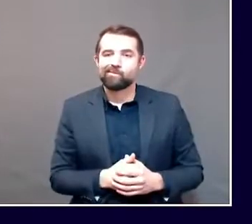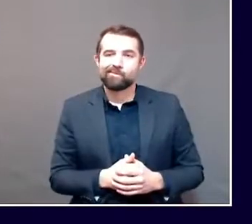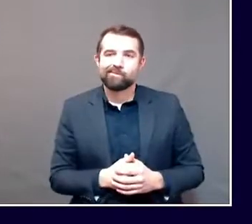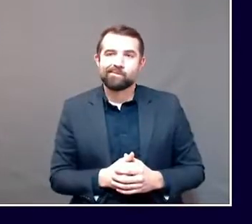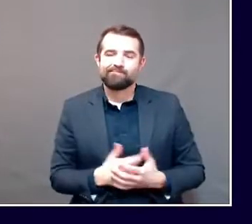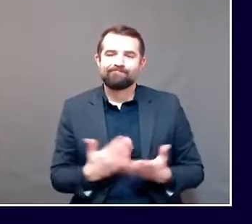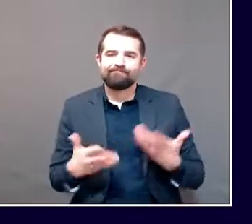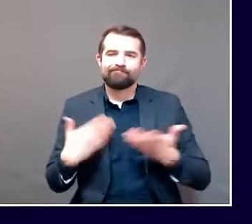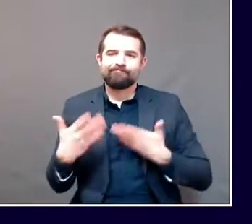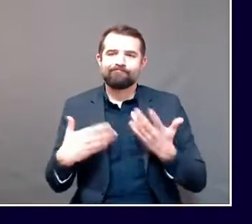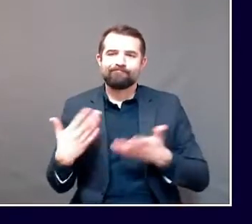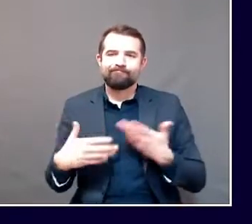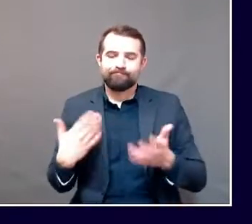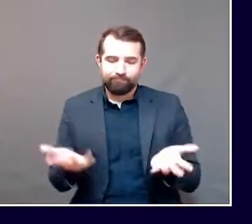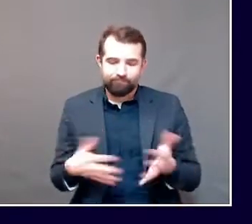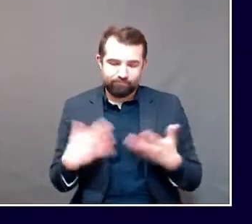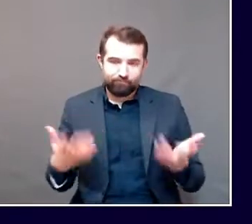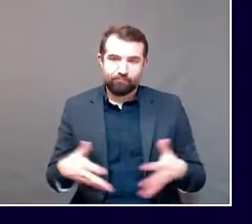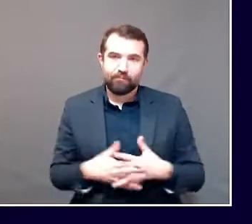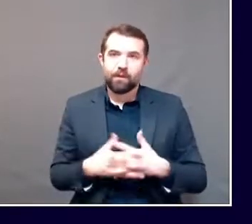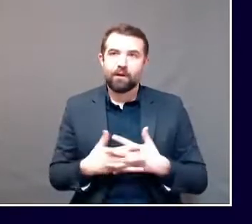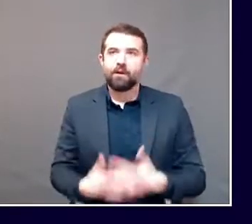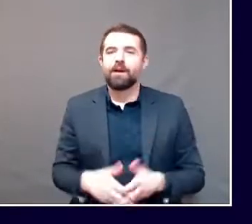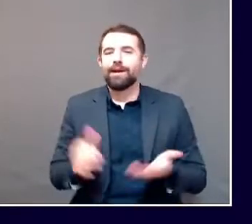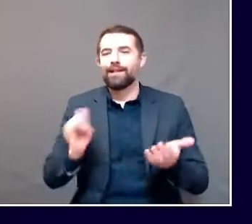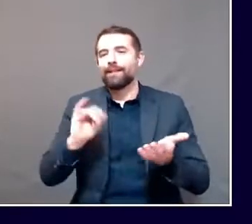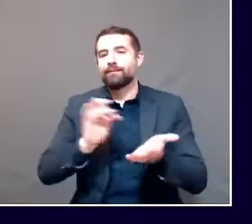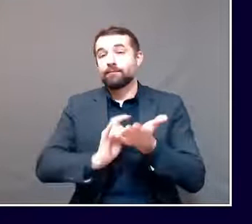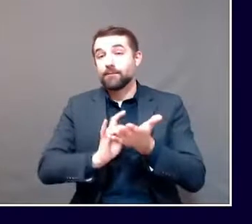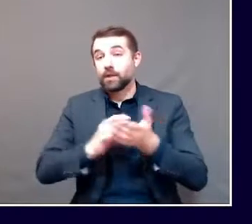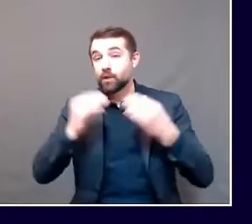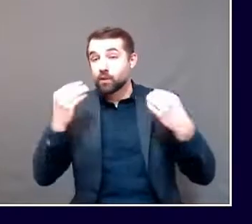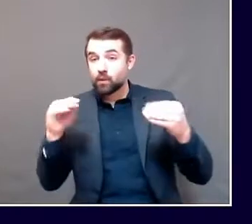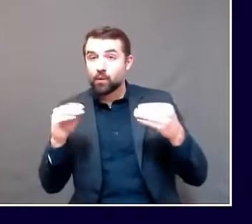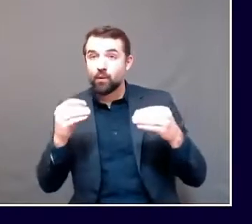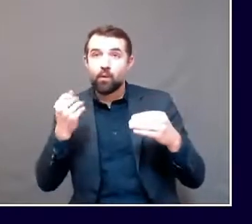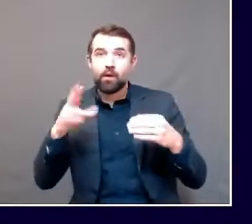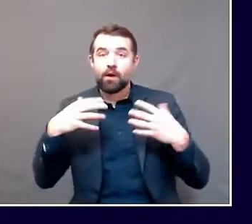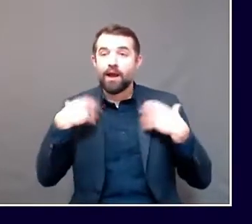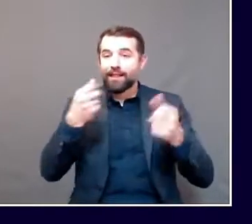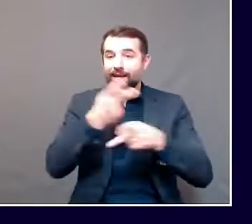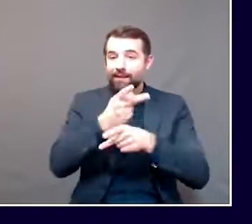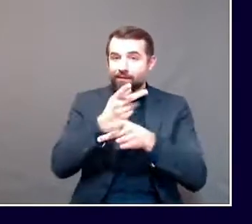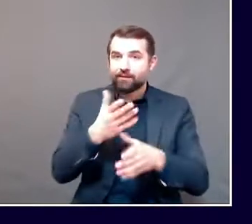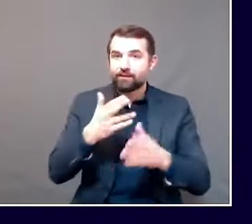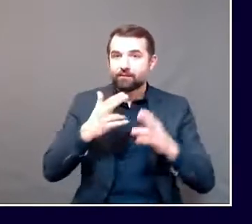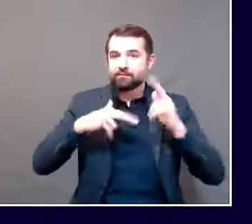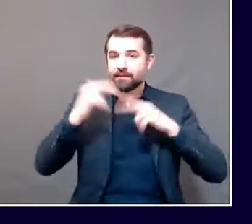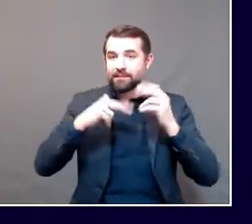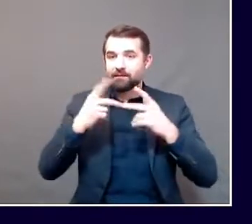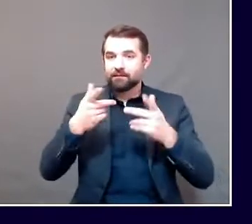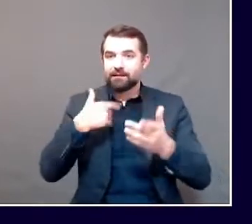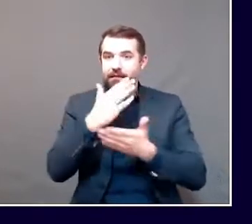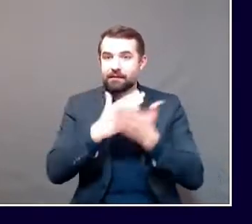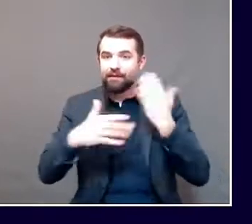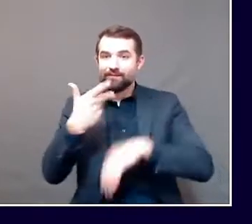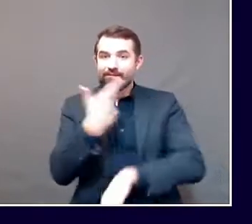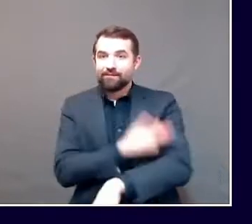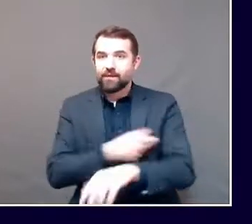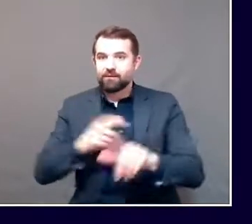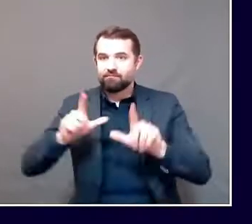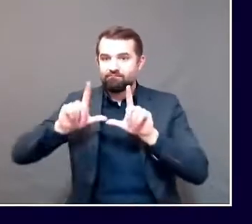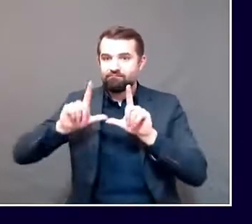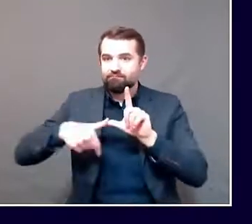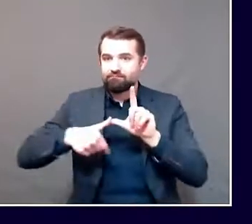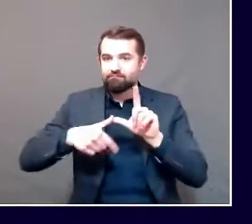venues like pharmacies and healthcare facilities having vaccines that were set to expire and just trying to find some way to use them before